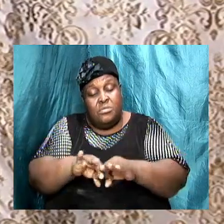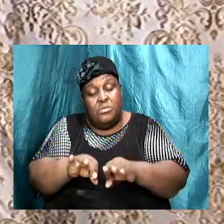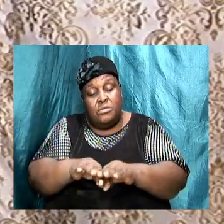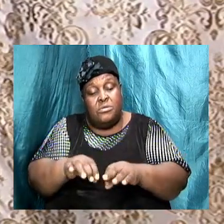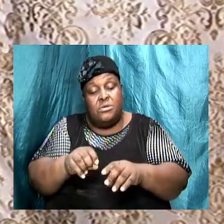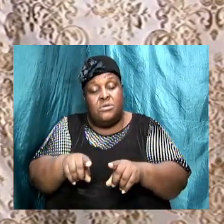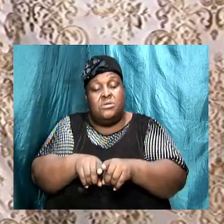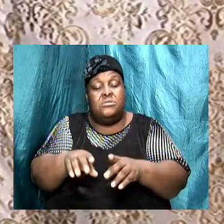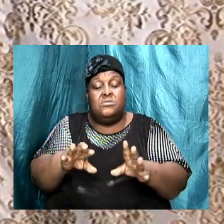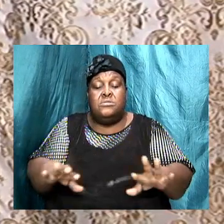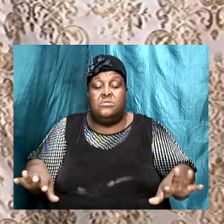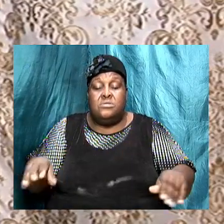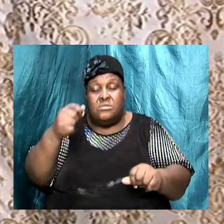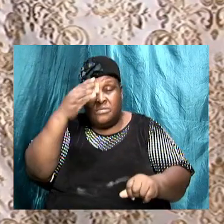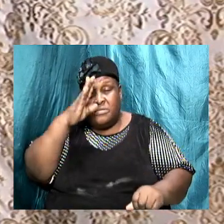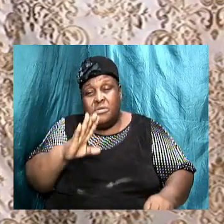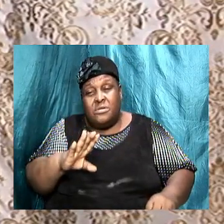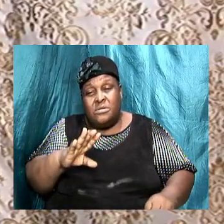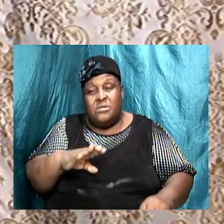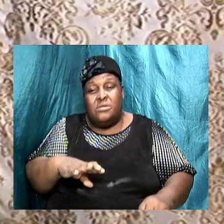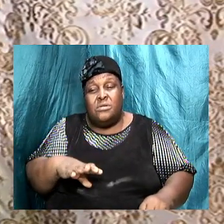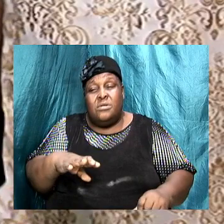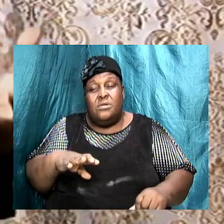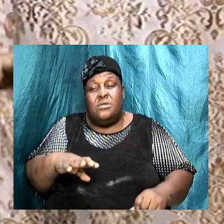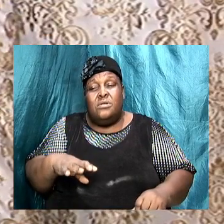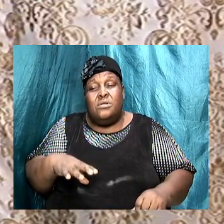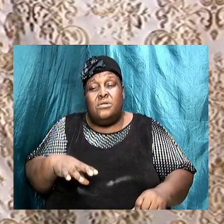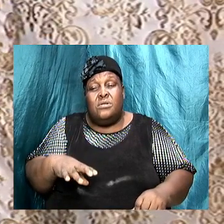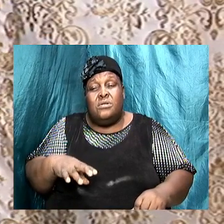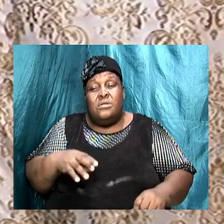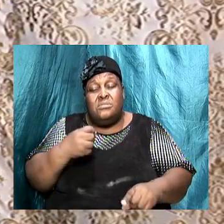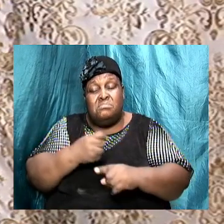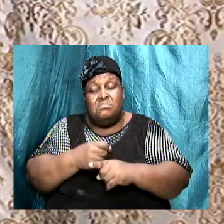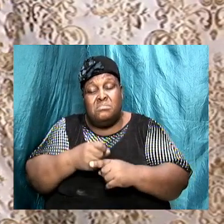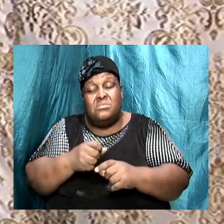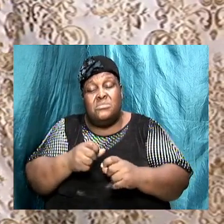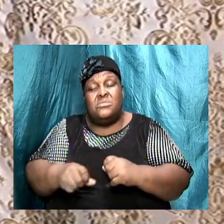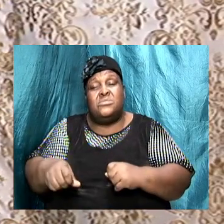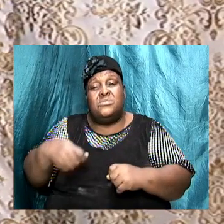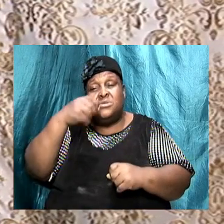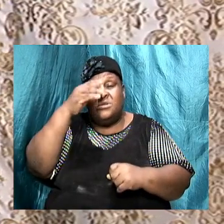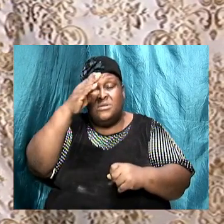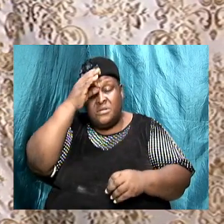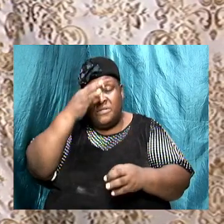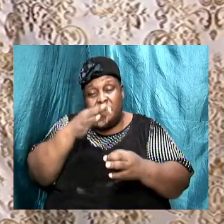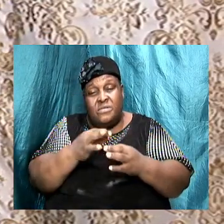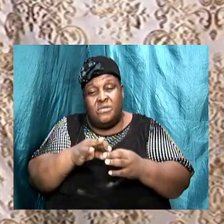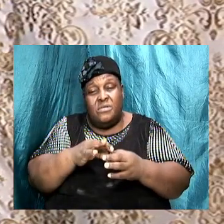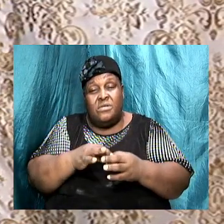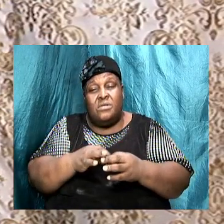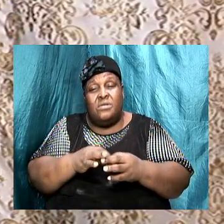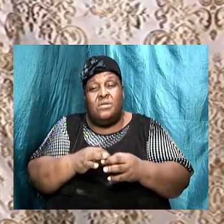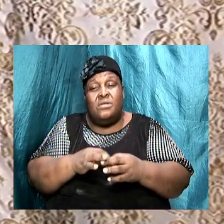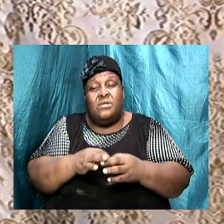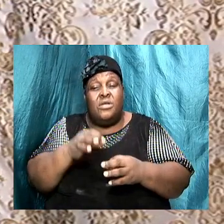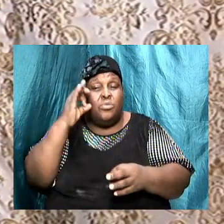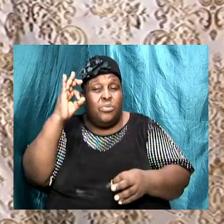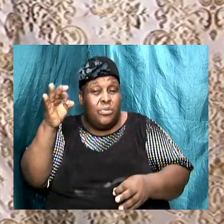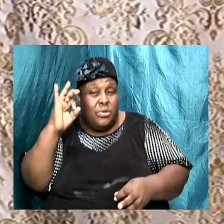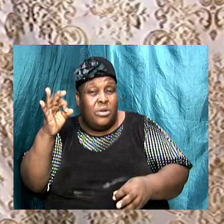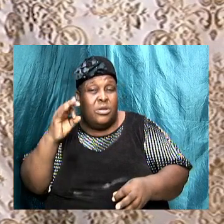to contend for the faith that was passed down to us. We are the front runners now,